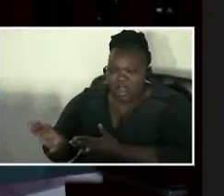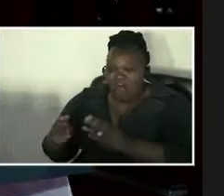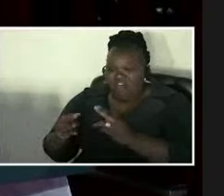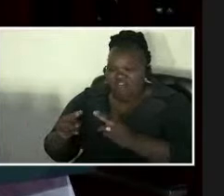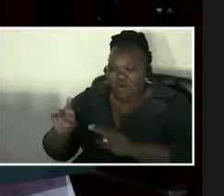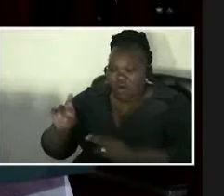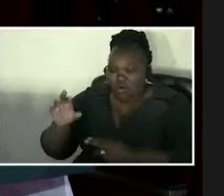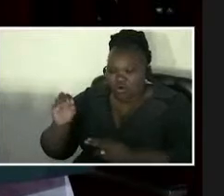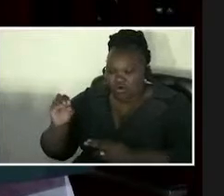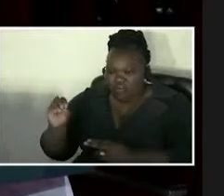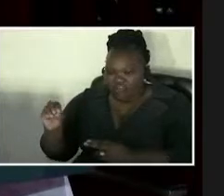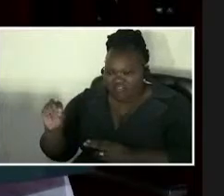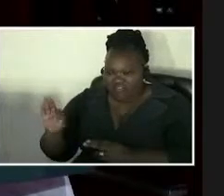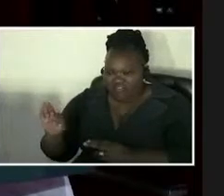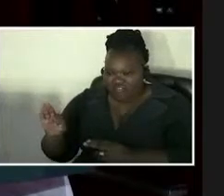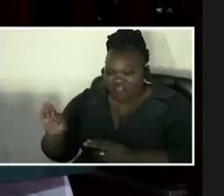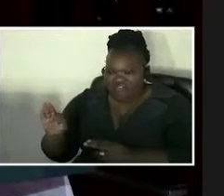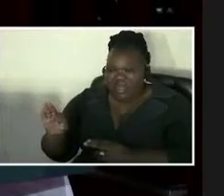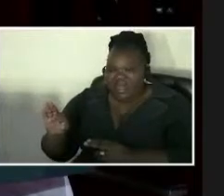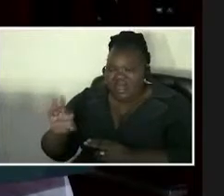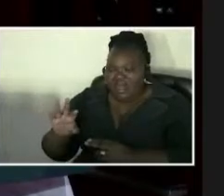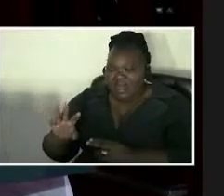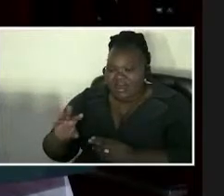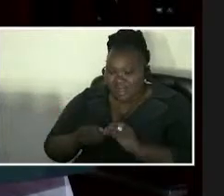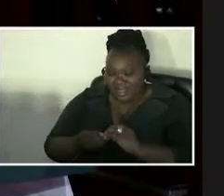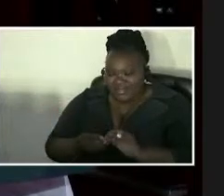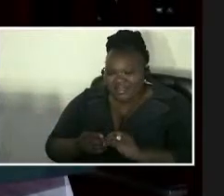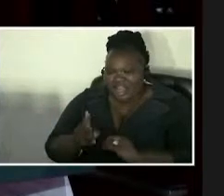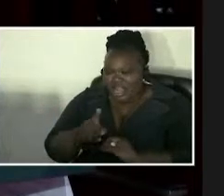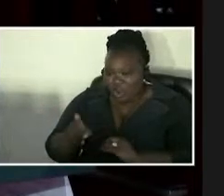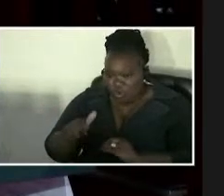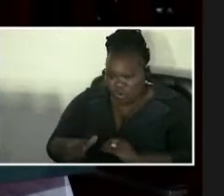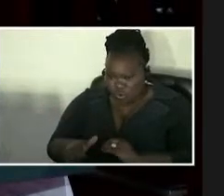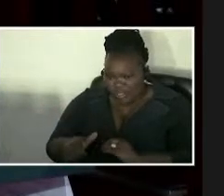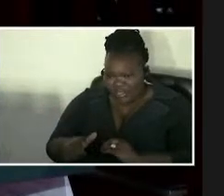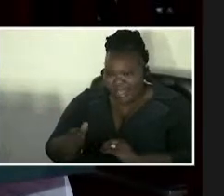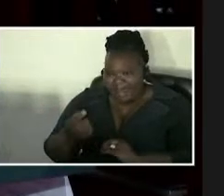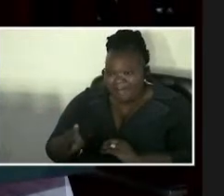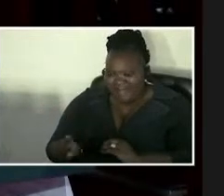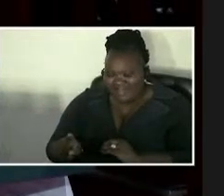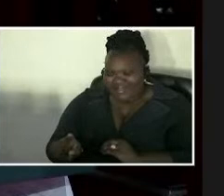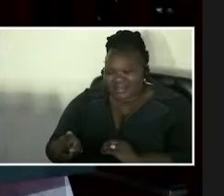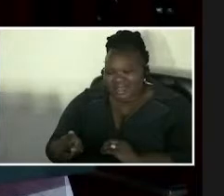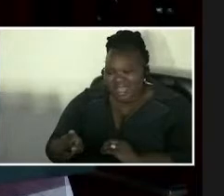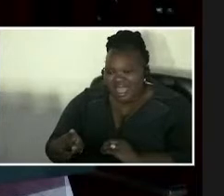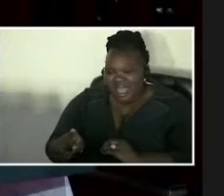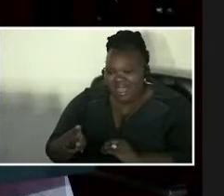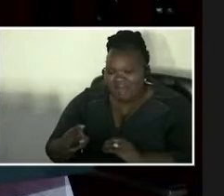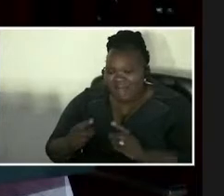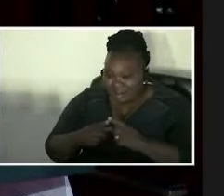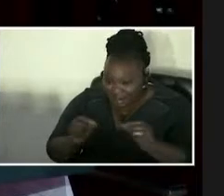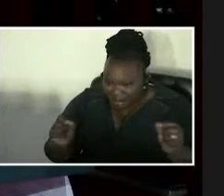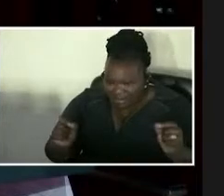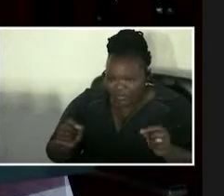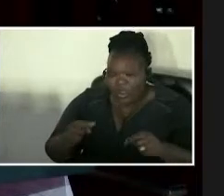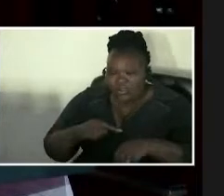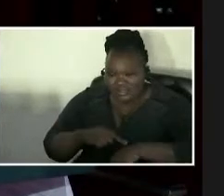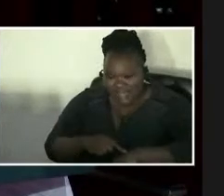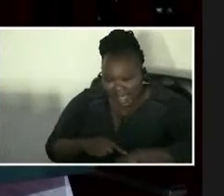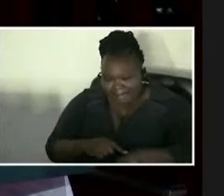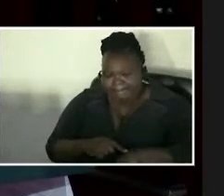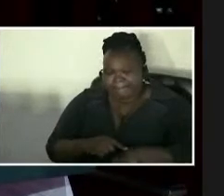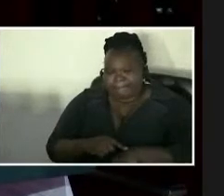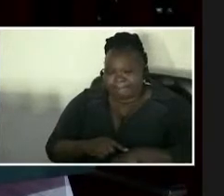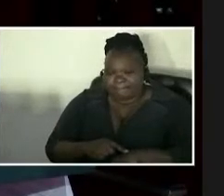for roof repairs this is commendable but times friends must be met and funds must be spent on their